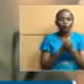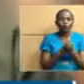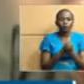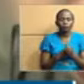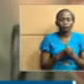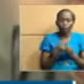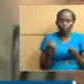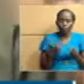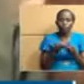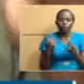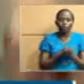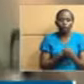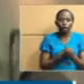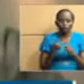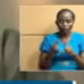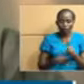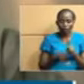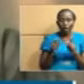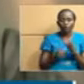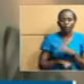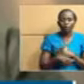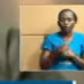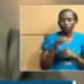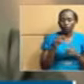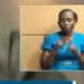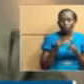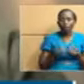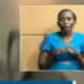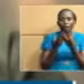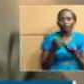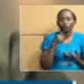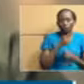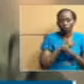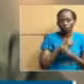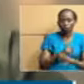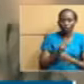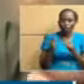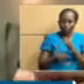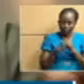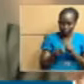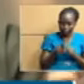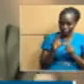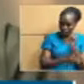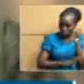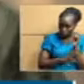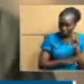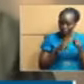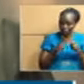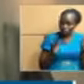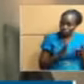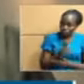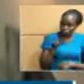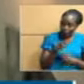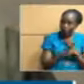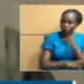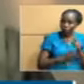society, church-based, they are delivering on social protection in different localities in this country. But it is discounted when